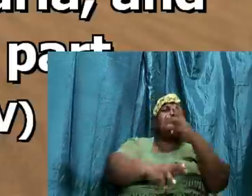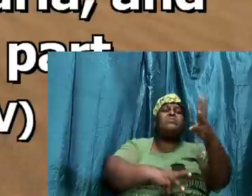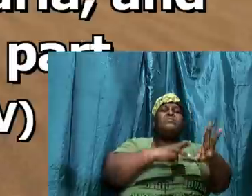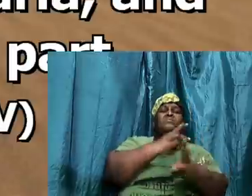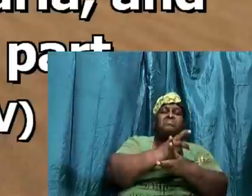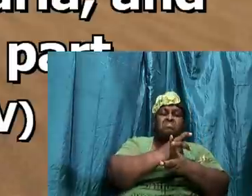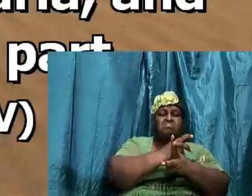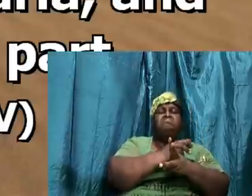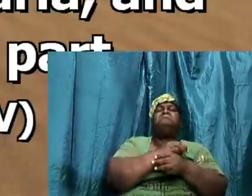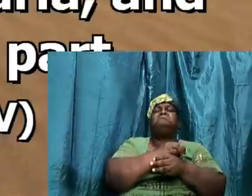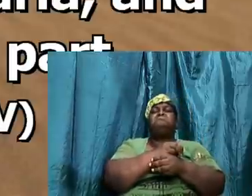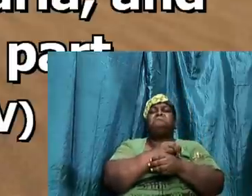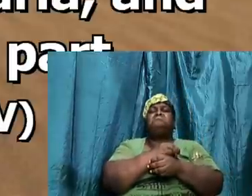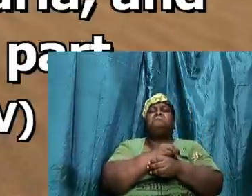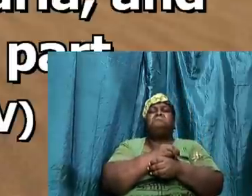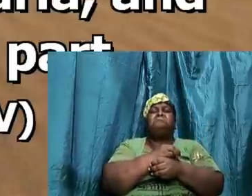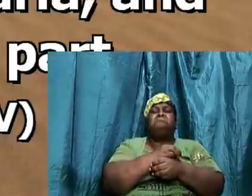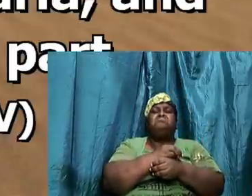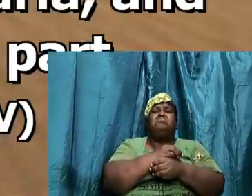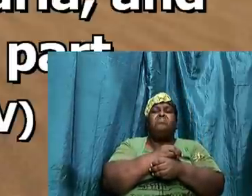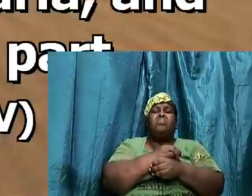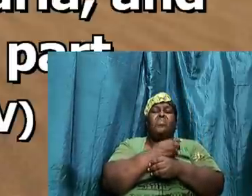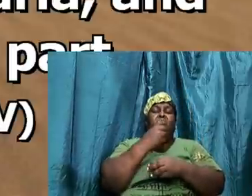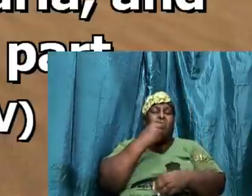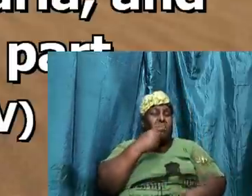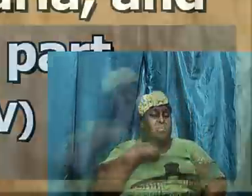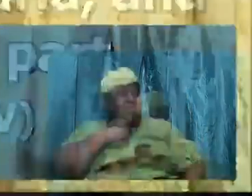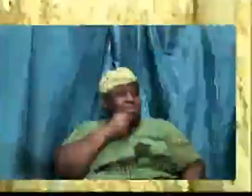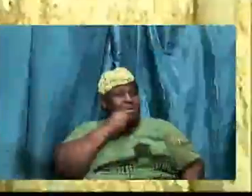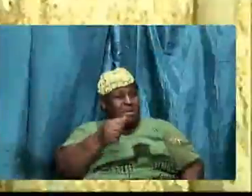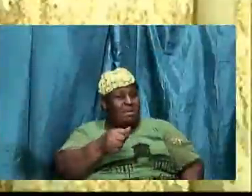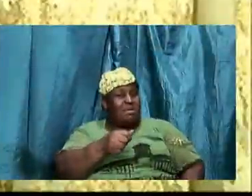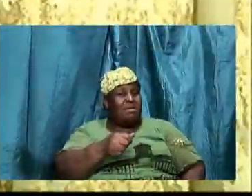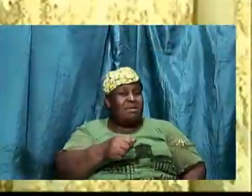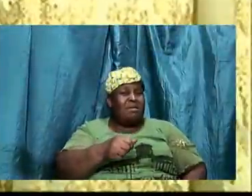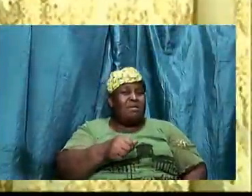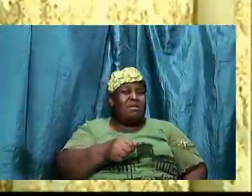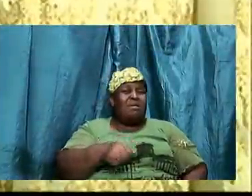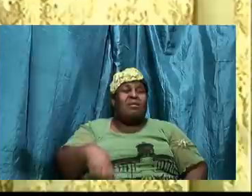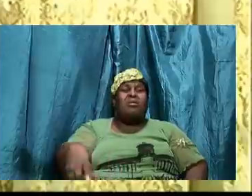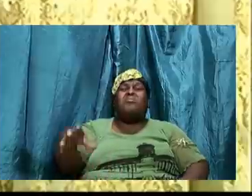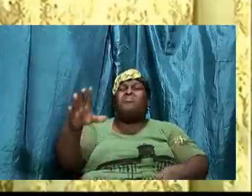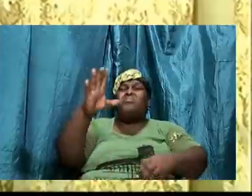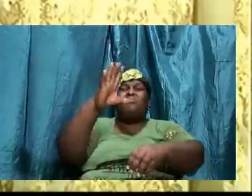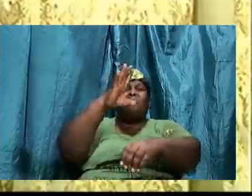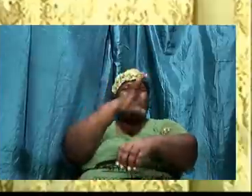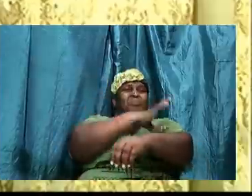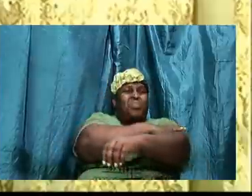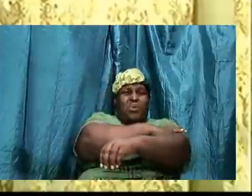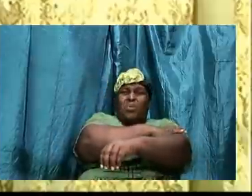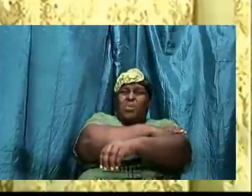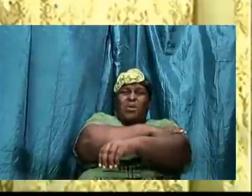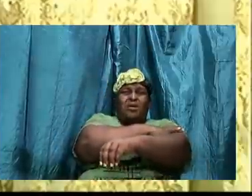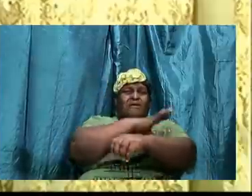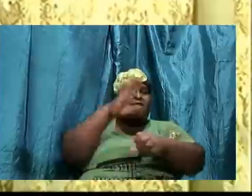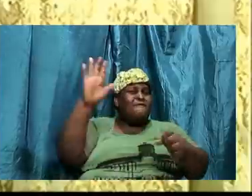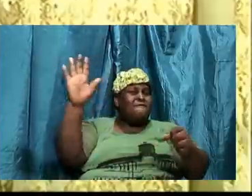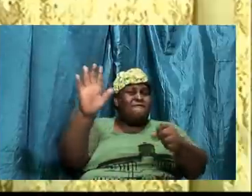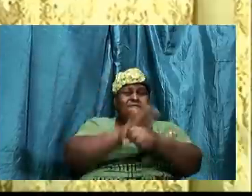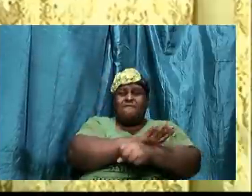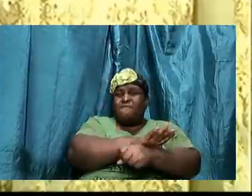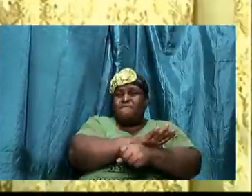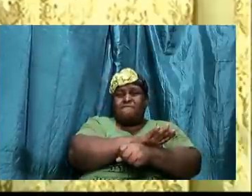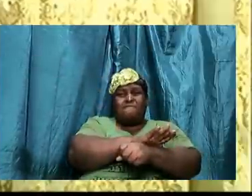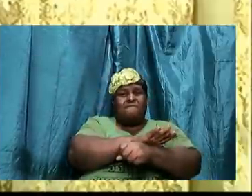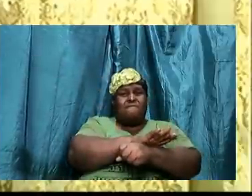the earth." So who am I? I am power pack. And I tell you the truth, this enemy that we are dealing with, if